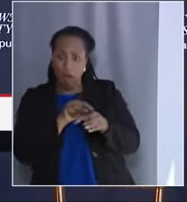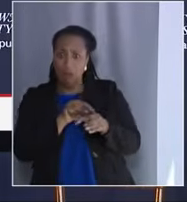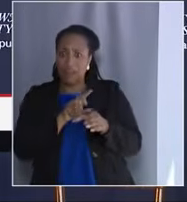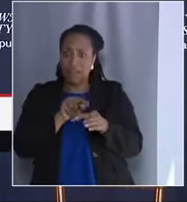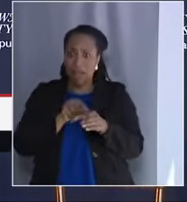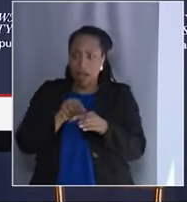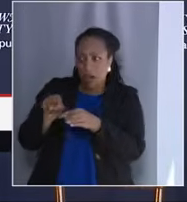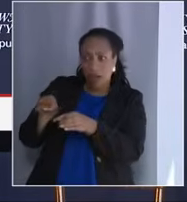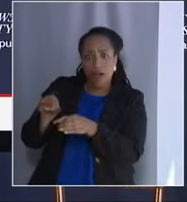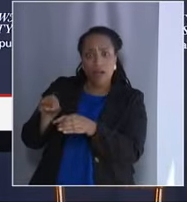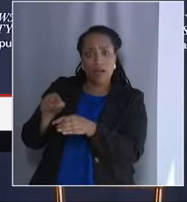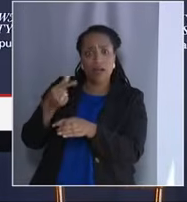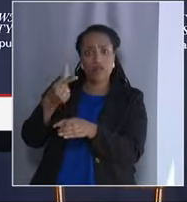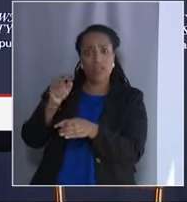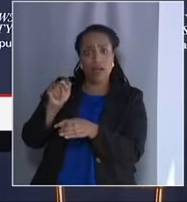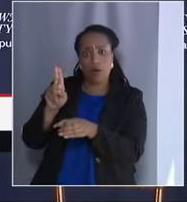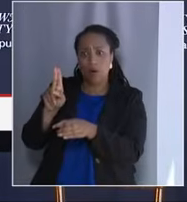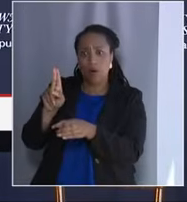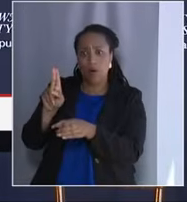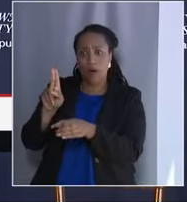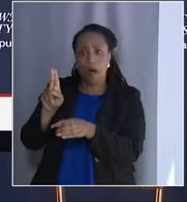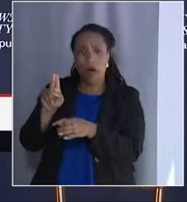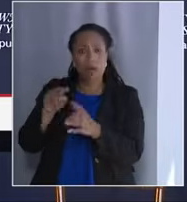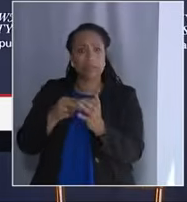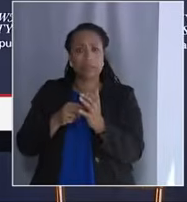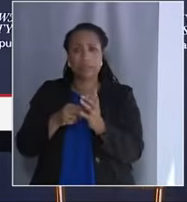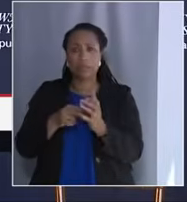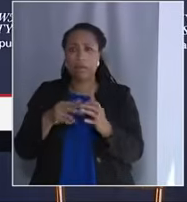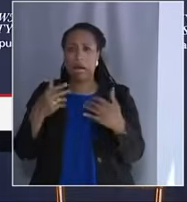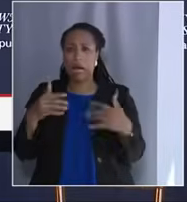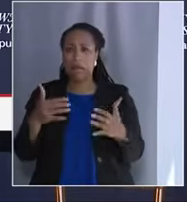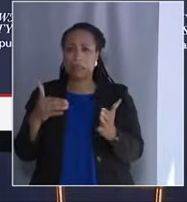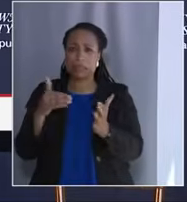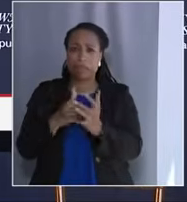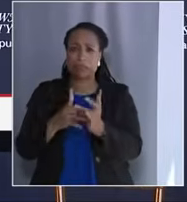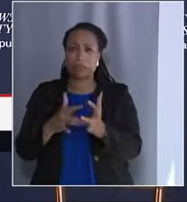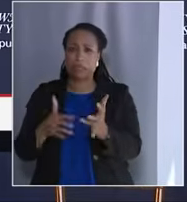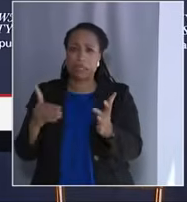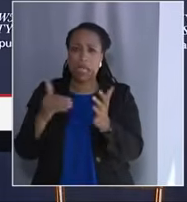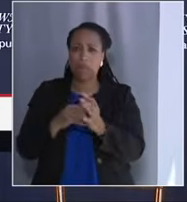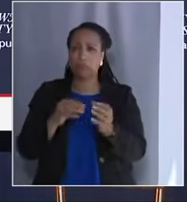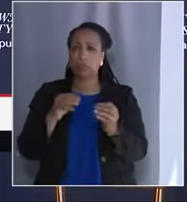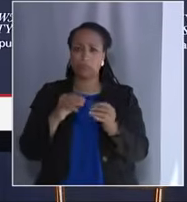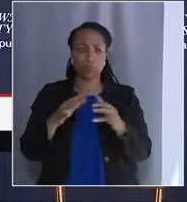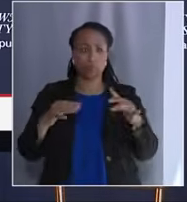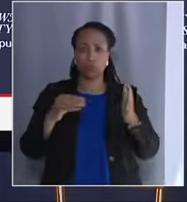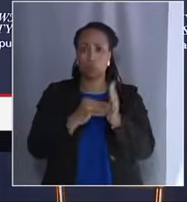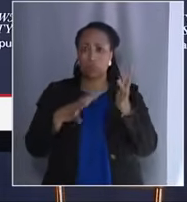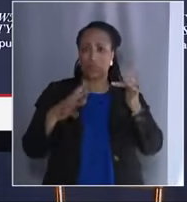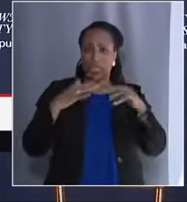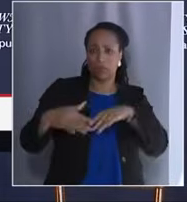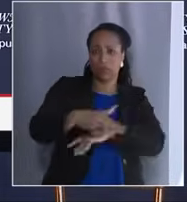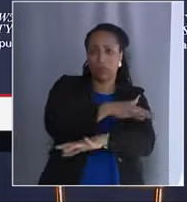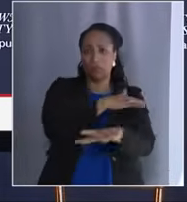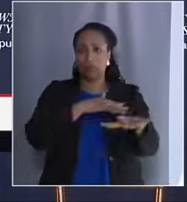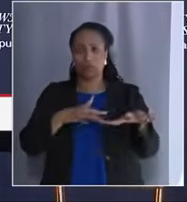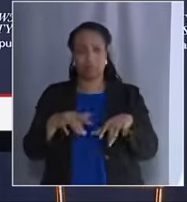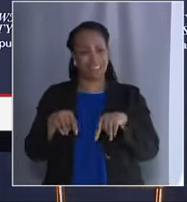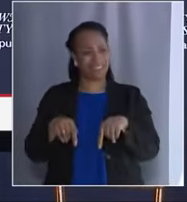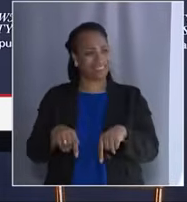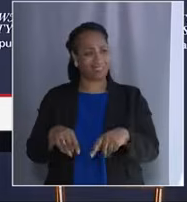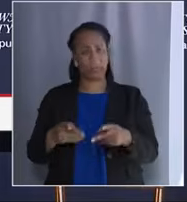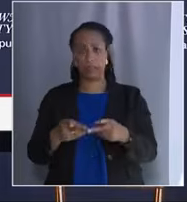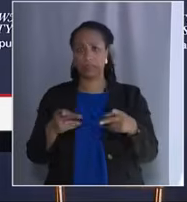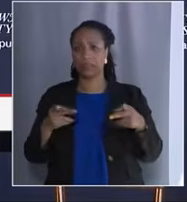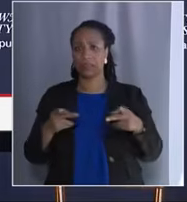here and at the McCourt School. We are going to see so many people that activate this space. It's going to be a wonderful thing for our city, and especially